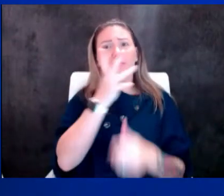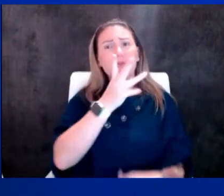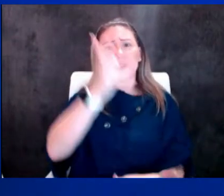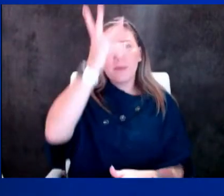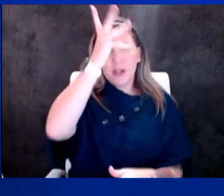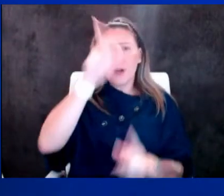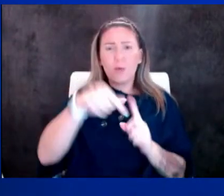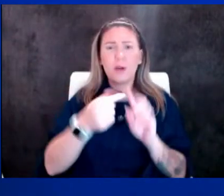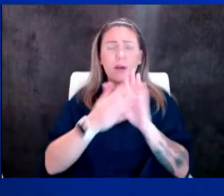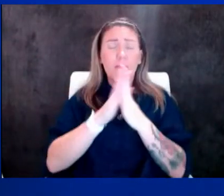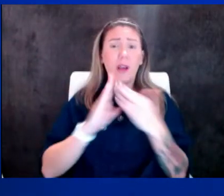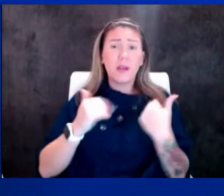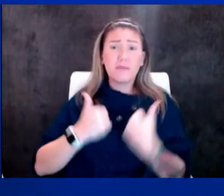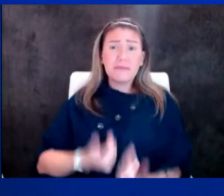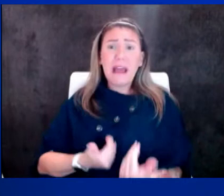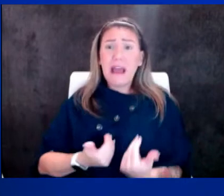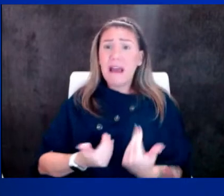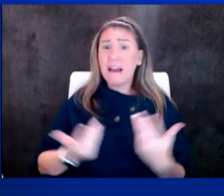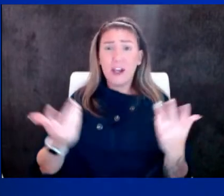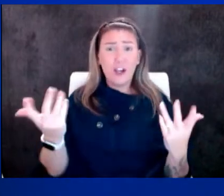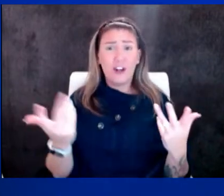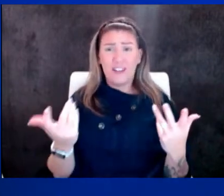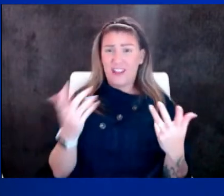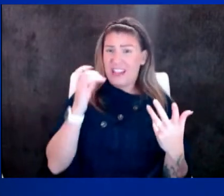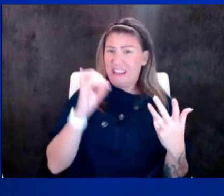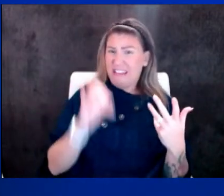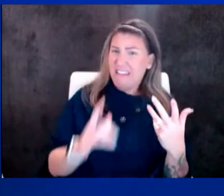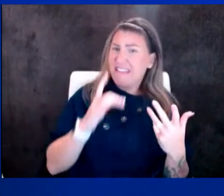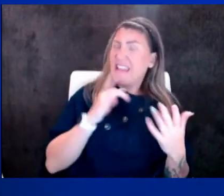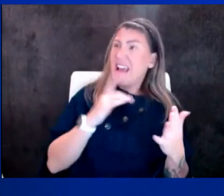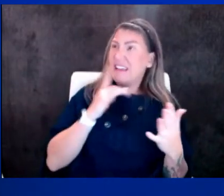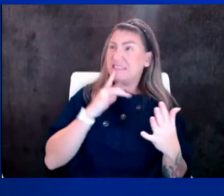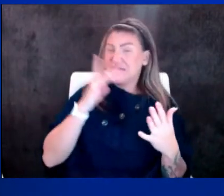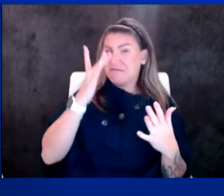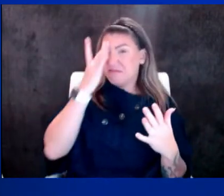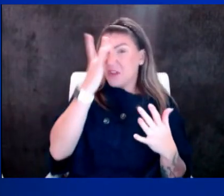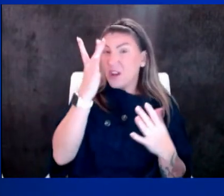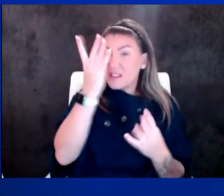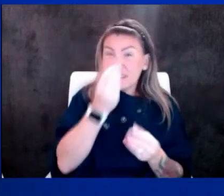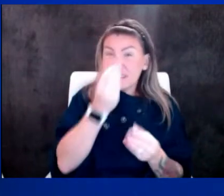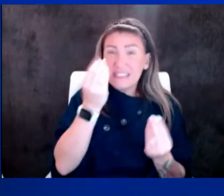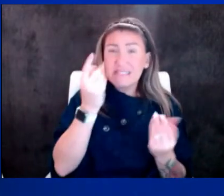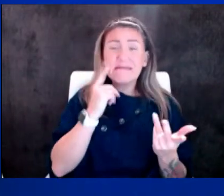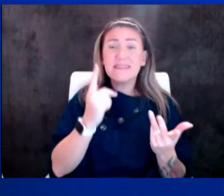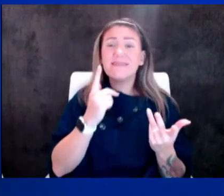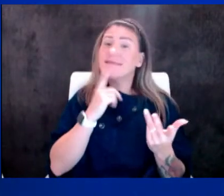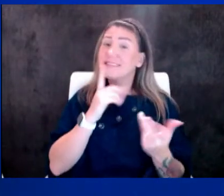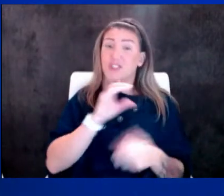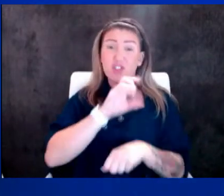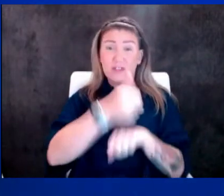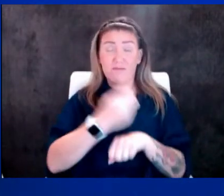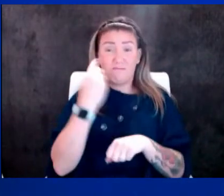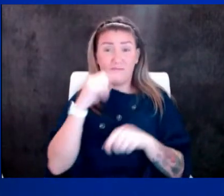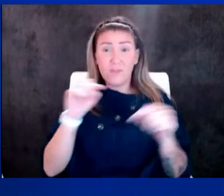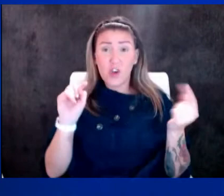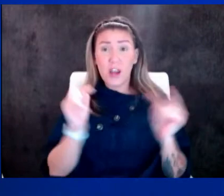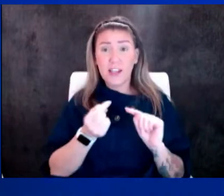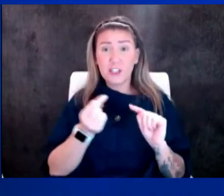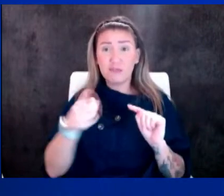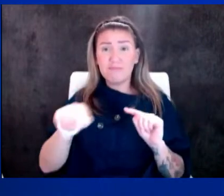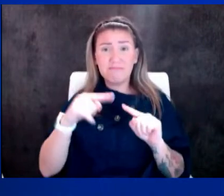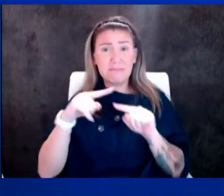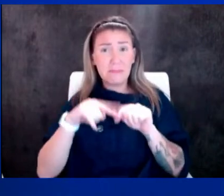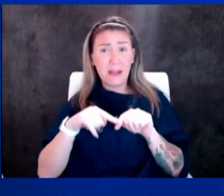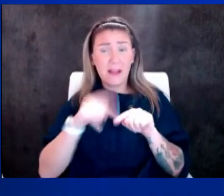tired and you lose that sense of vigilance. Exactly. And I think that's just a setup for a kid because they really depend on that parent to help keep their world